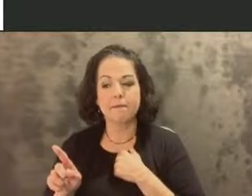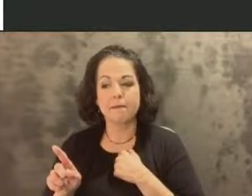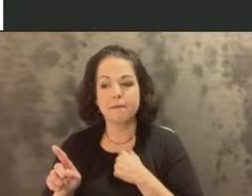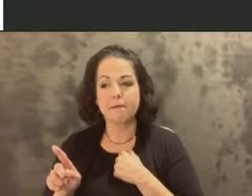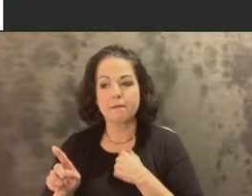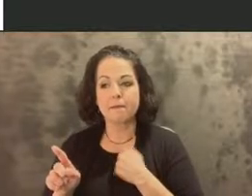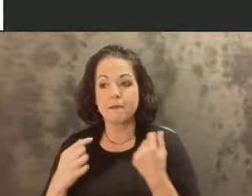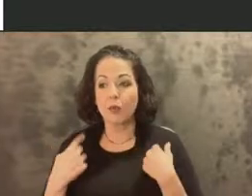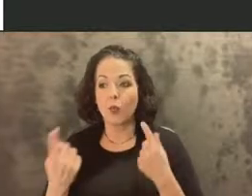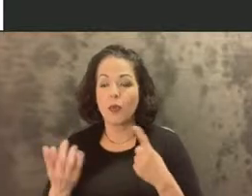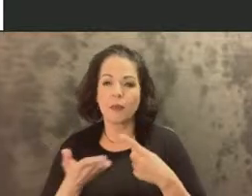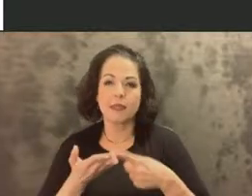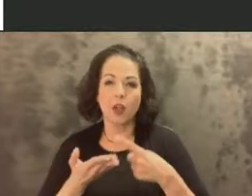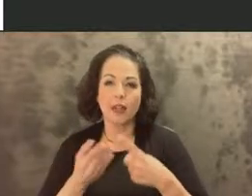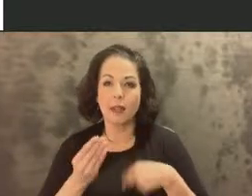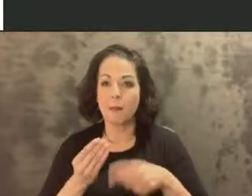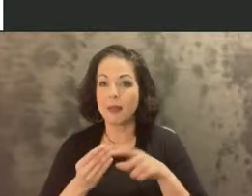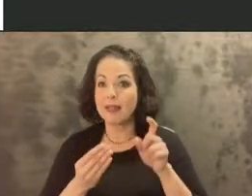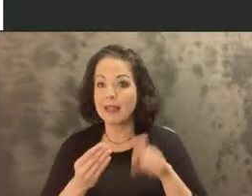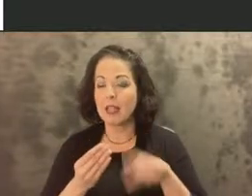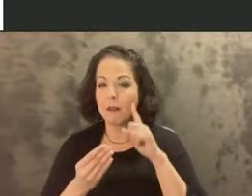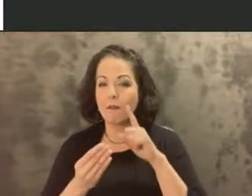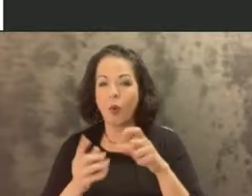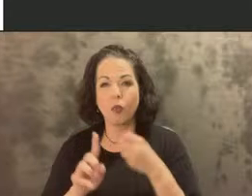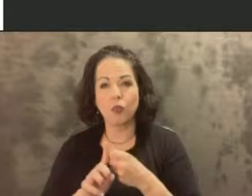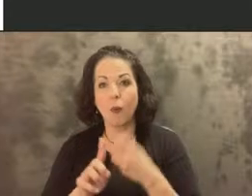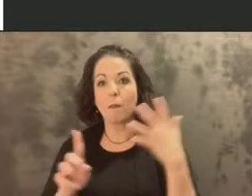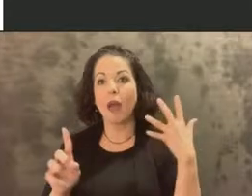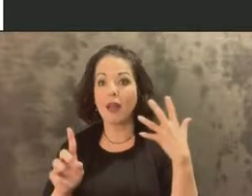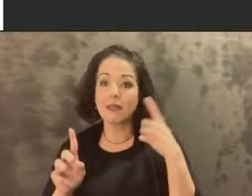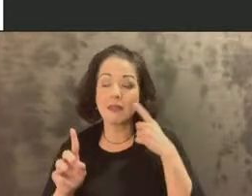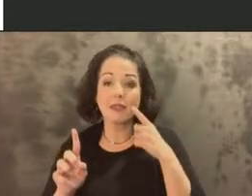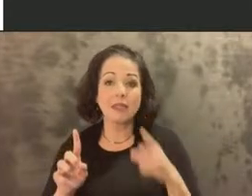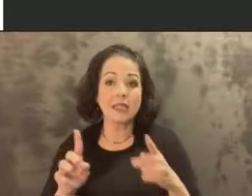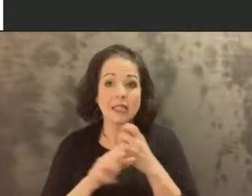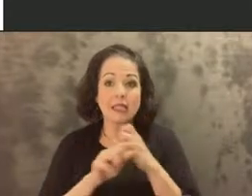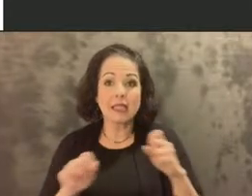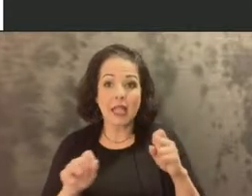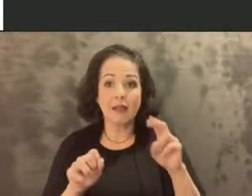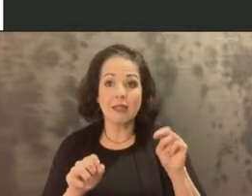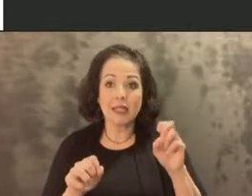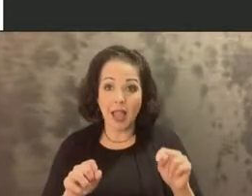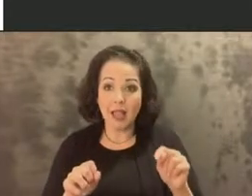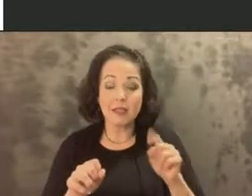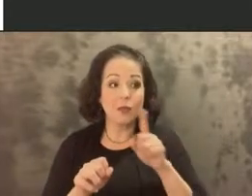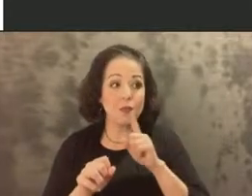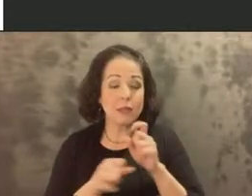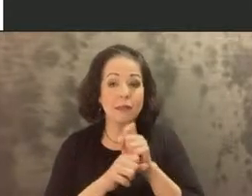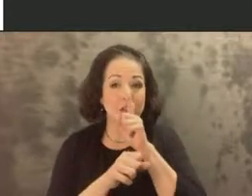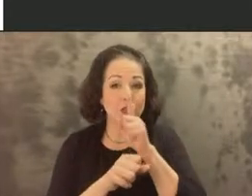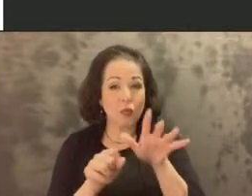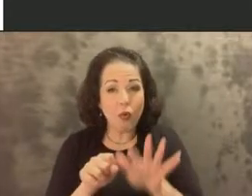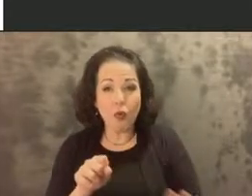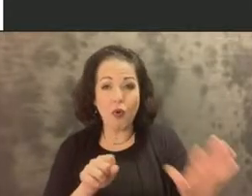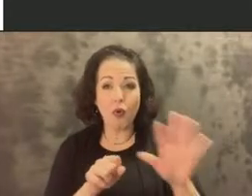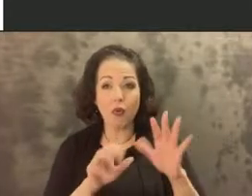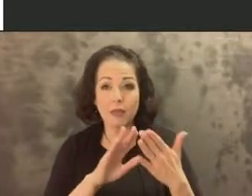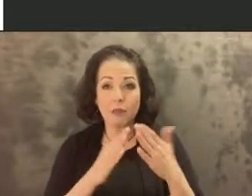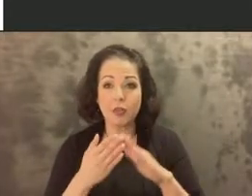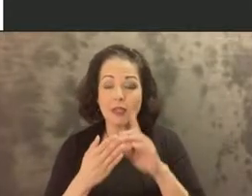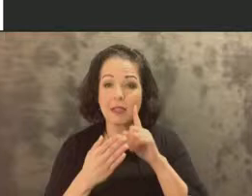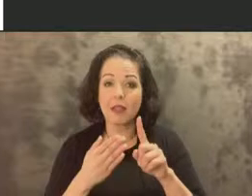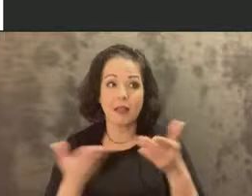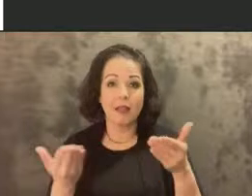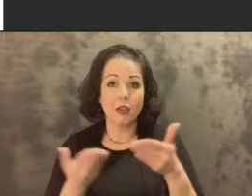we've been talking about the need for robust safety nets to make sure that all communities across the country, states,